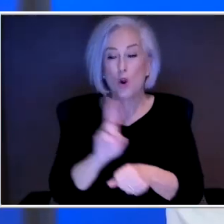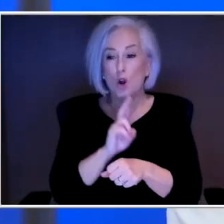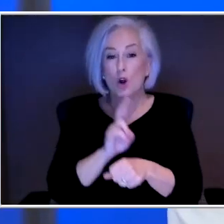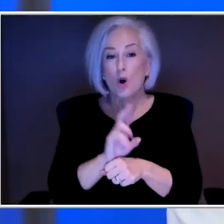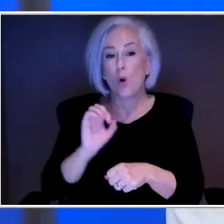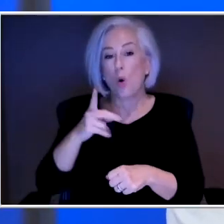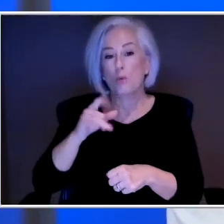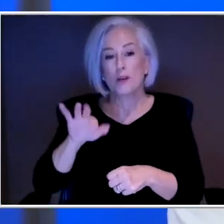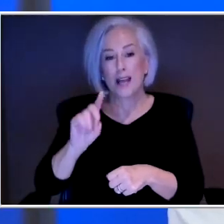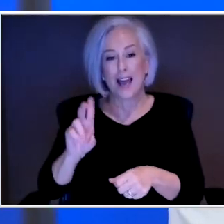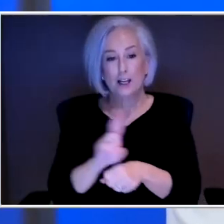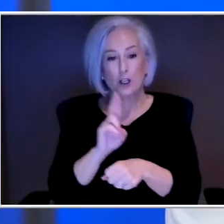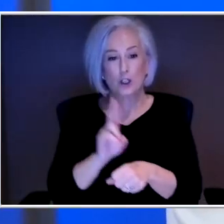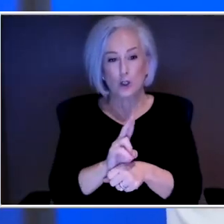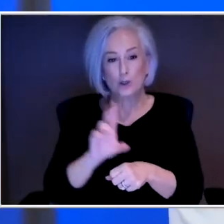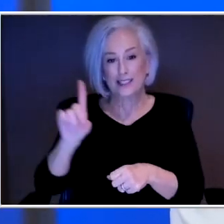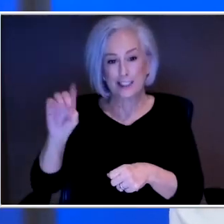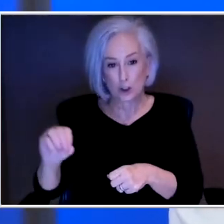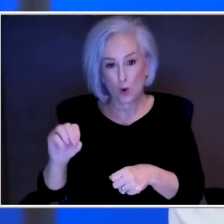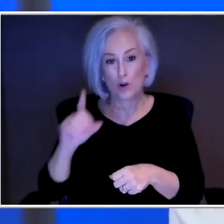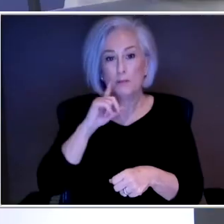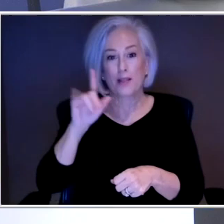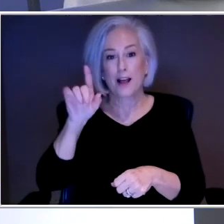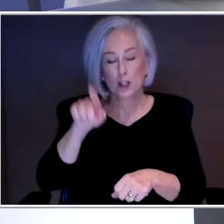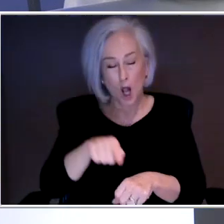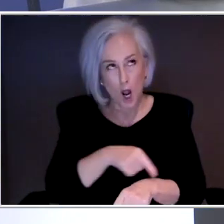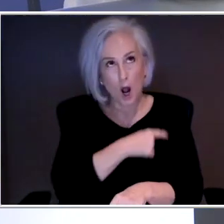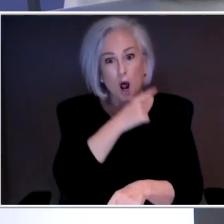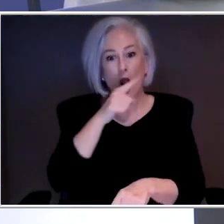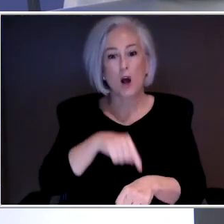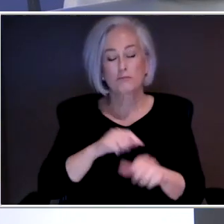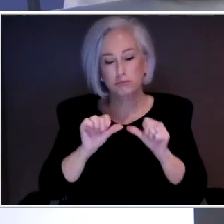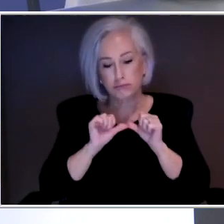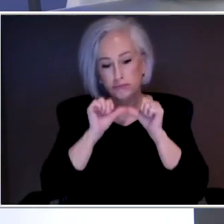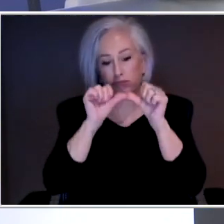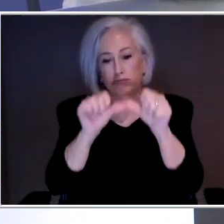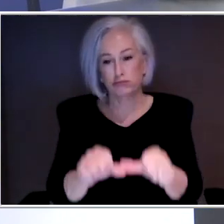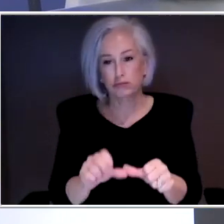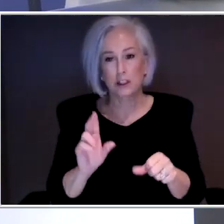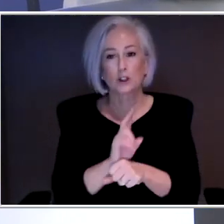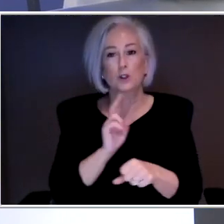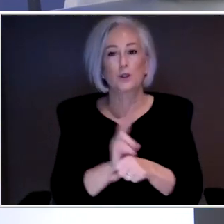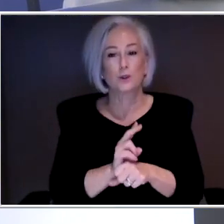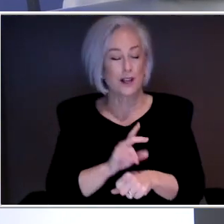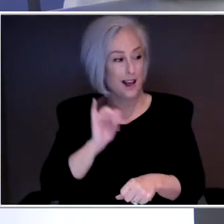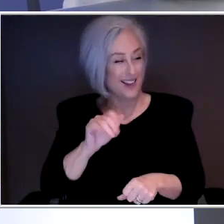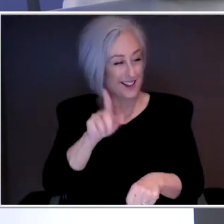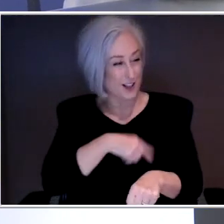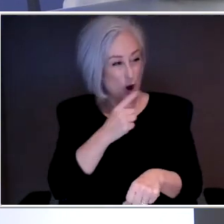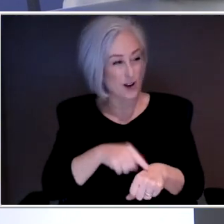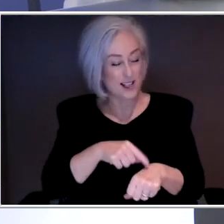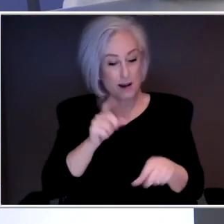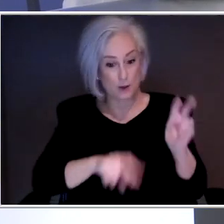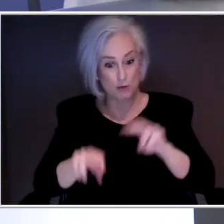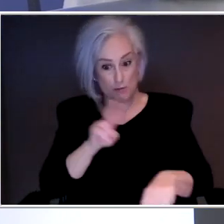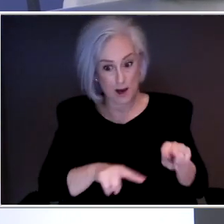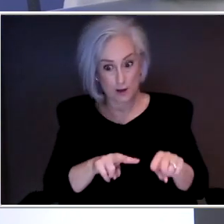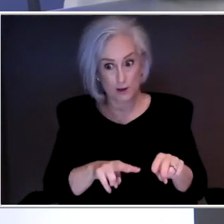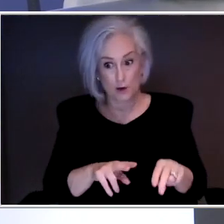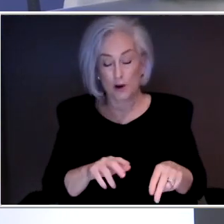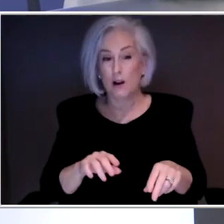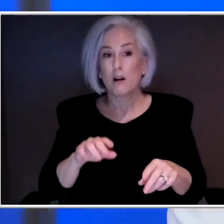very long-acting hallucinogen. And that would be a long trip to monitor for someone, let alone for someone to be on that. Yeah,